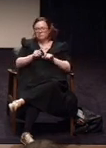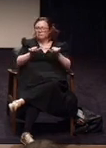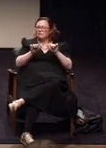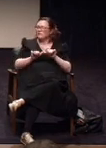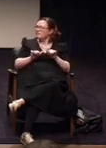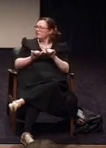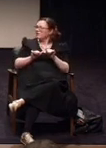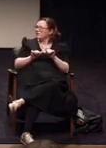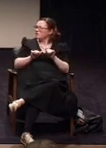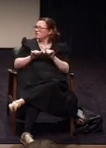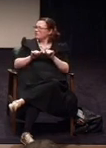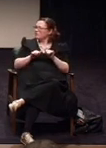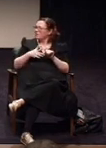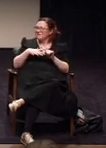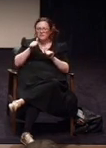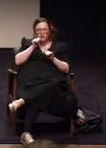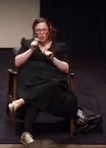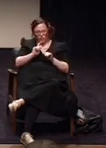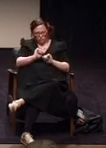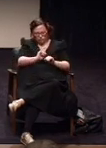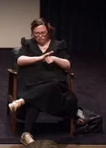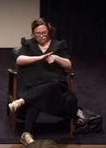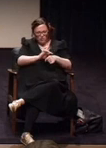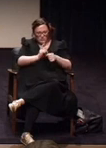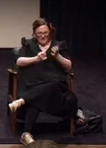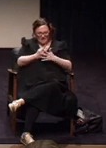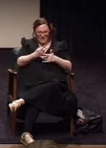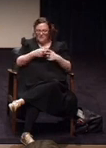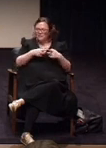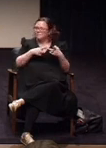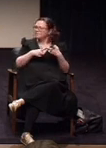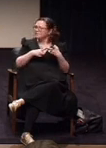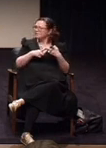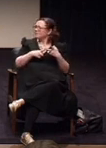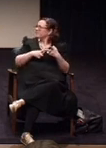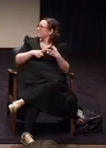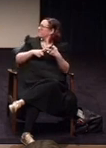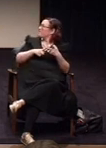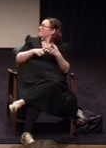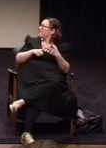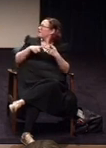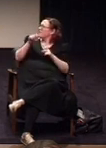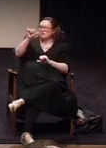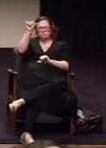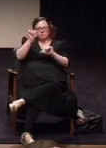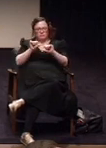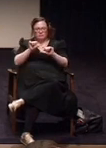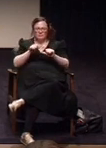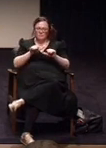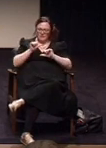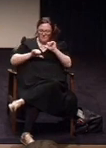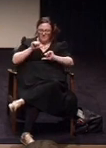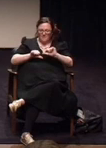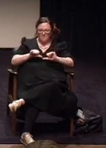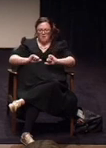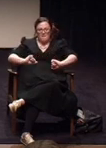it? We need, well, this is a short overview how to handle. This is